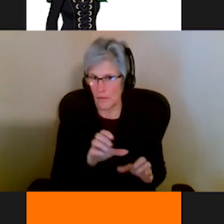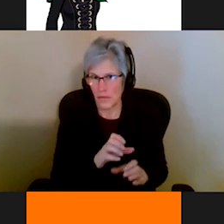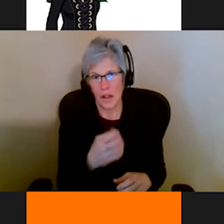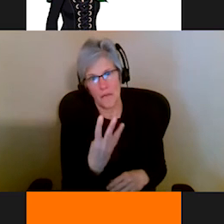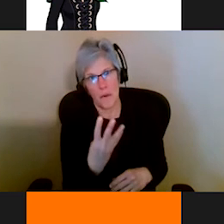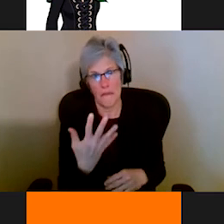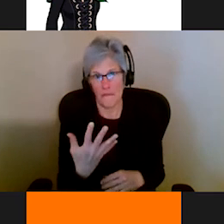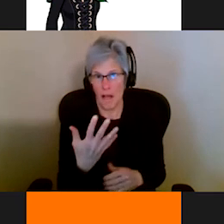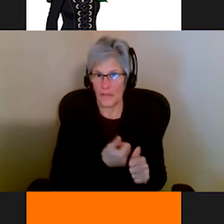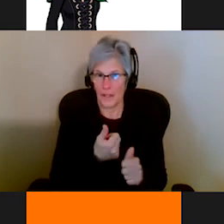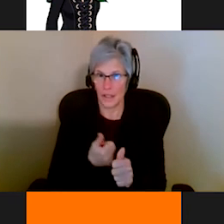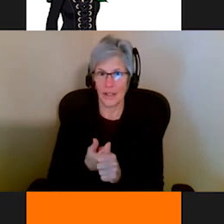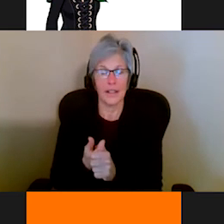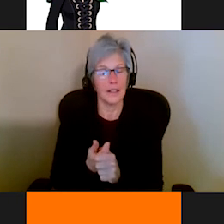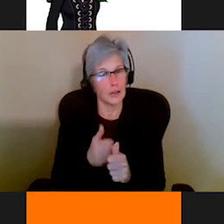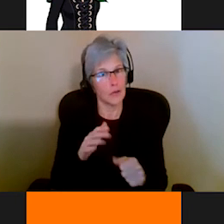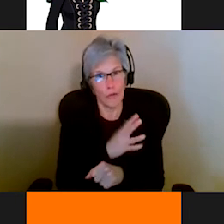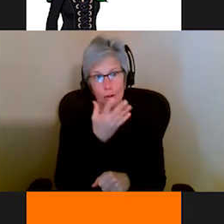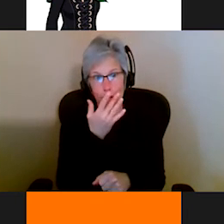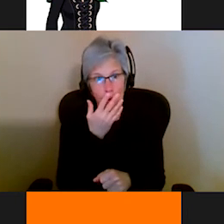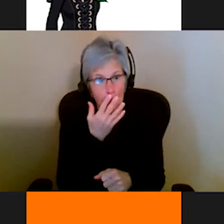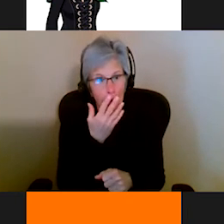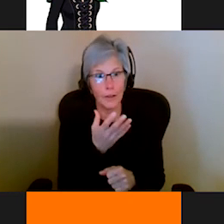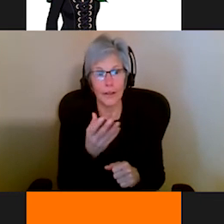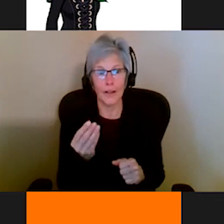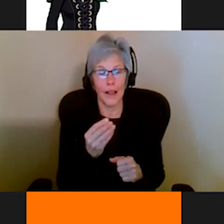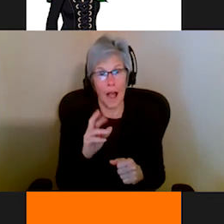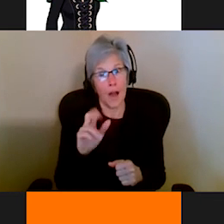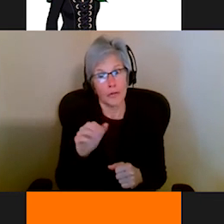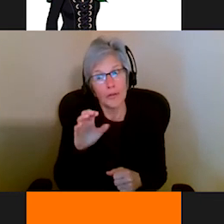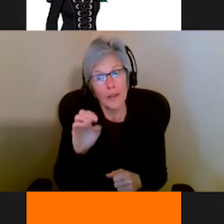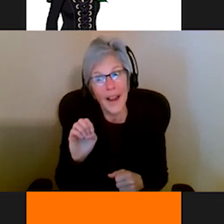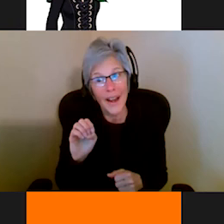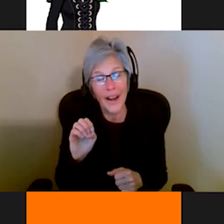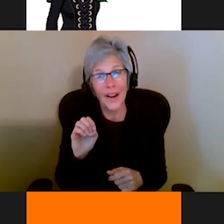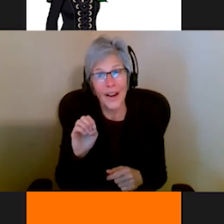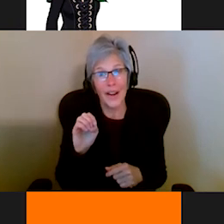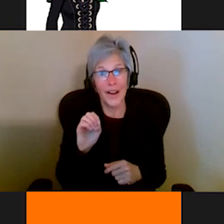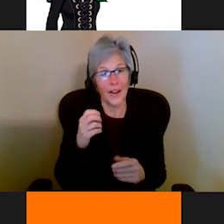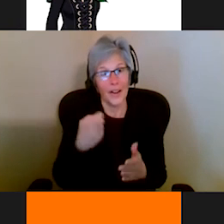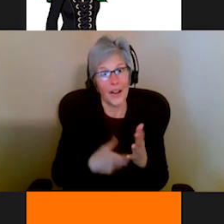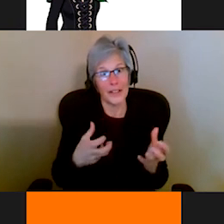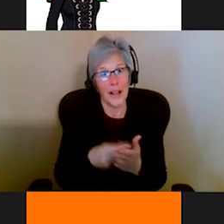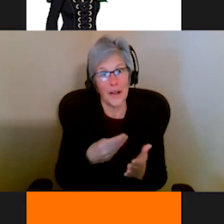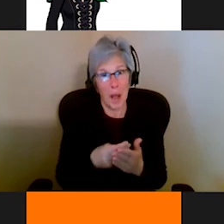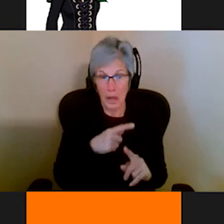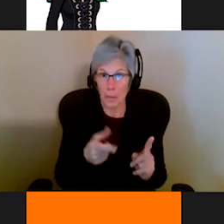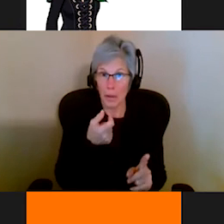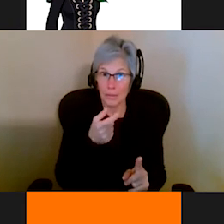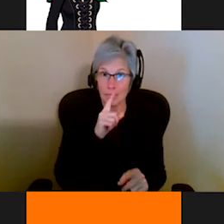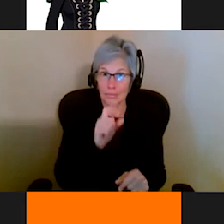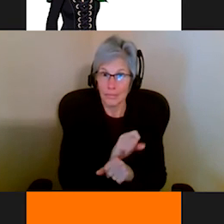fleshed out, and they're comics. They're one-offs. They're rare. It costs a lot of money,